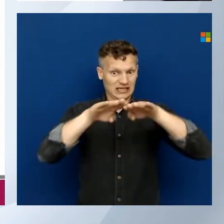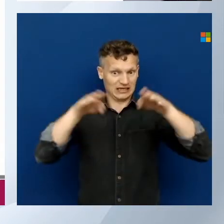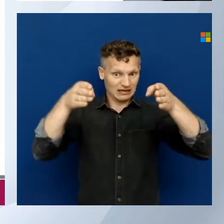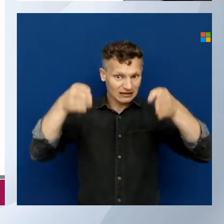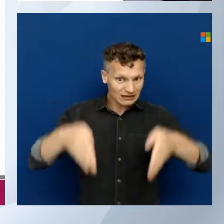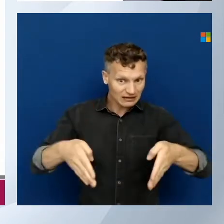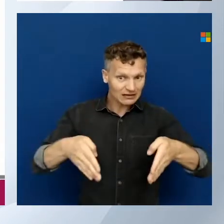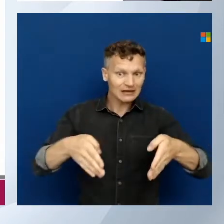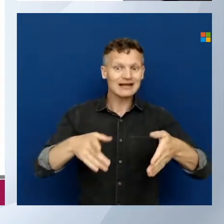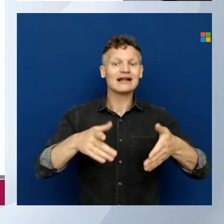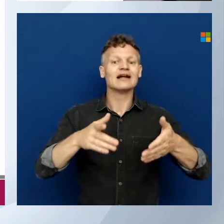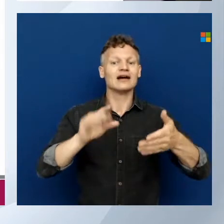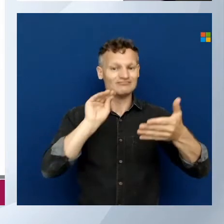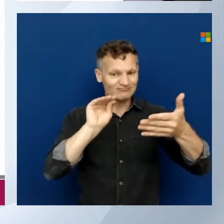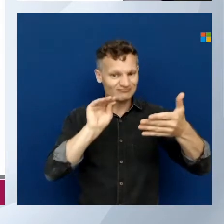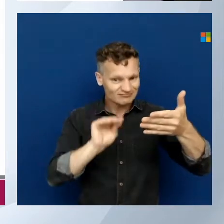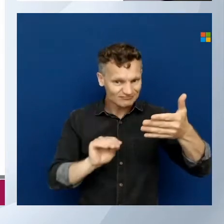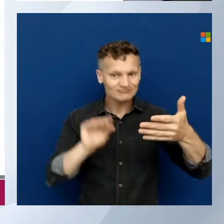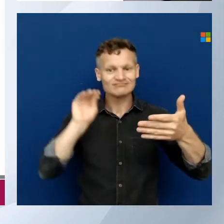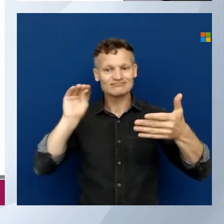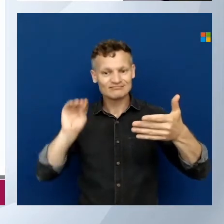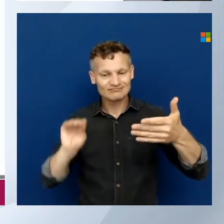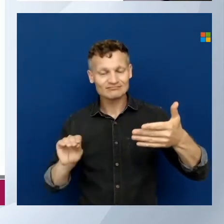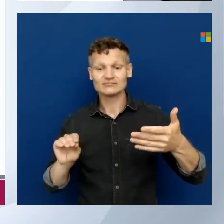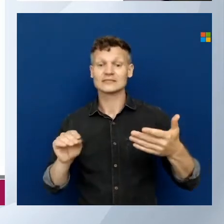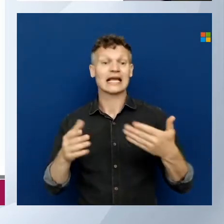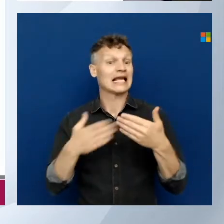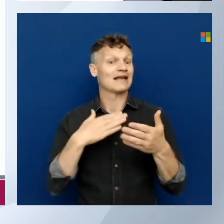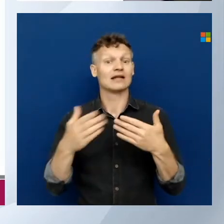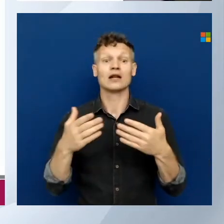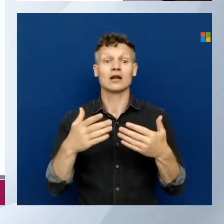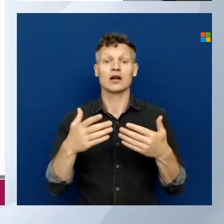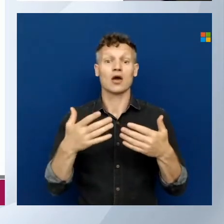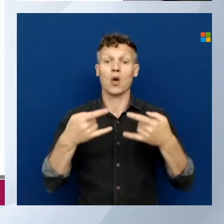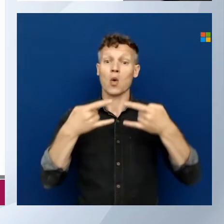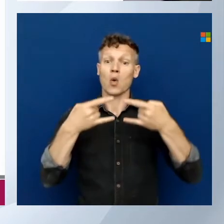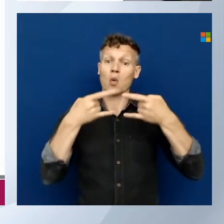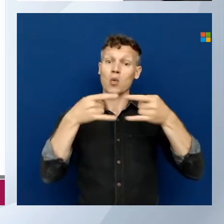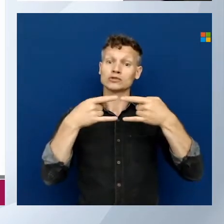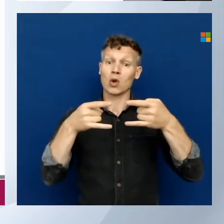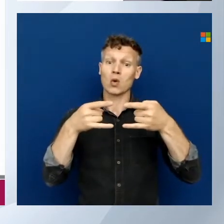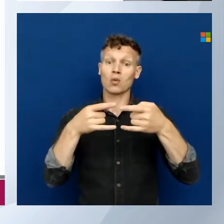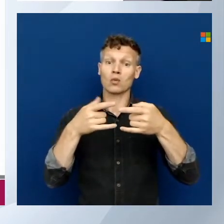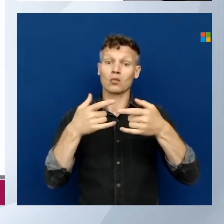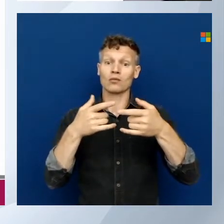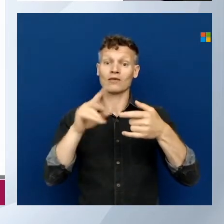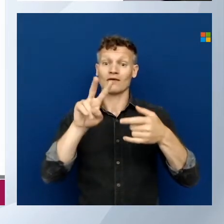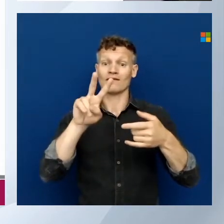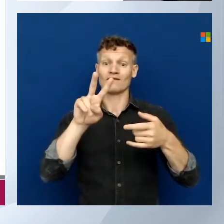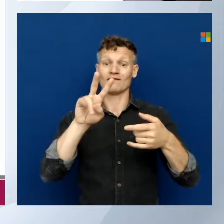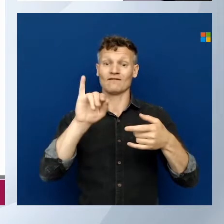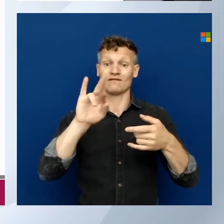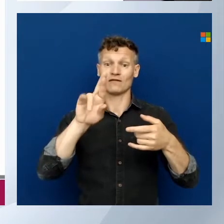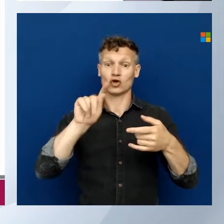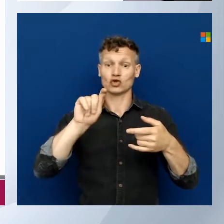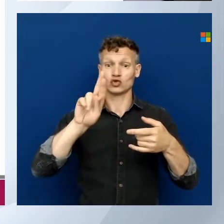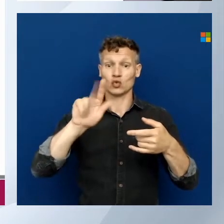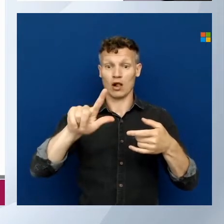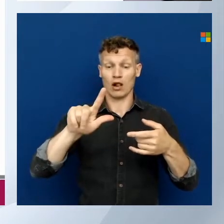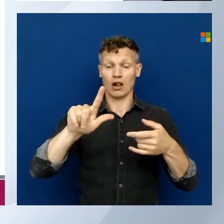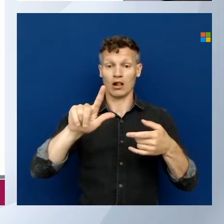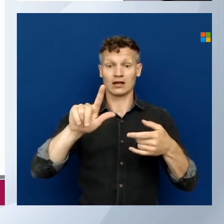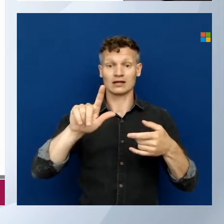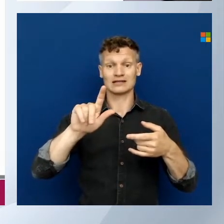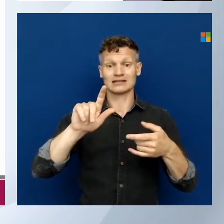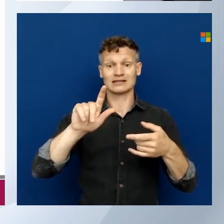even on the Windows Virtual Desktop service that is running in the backend, to make sure that you can basically